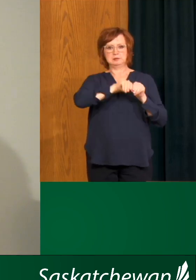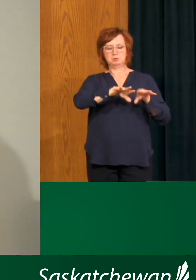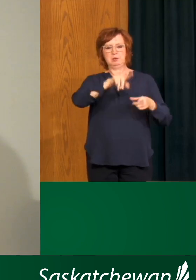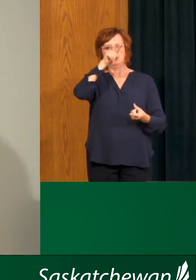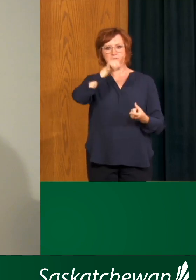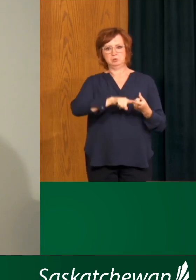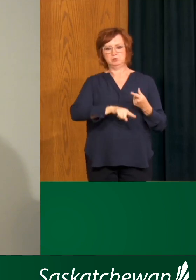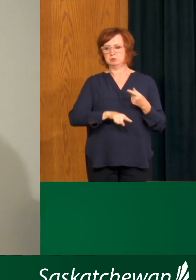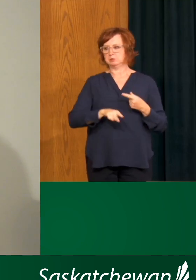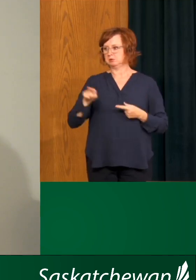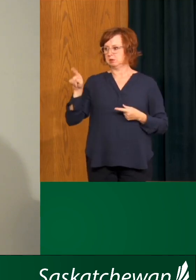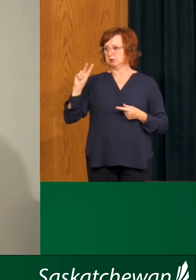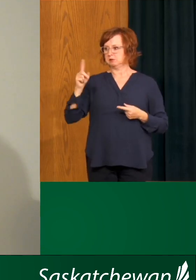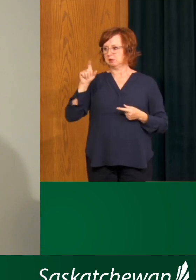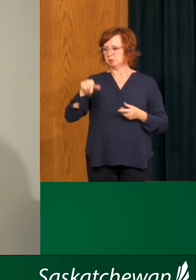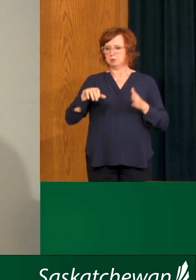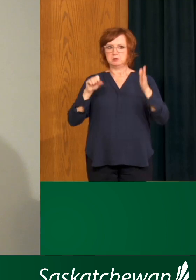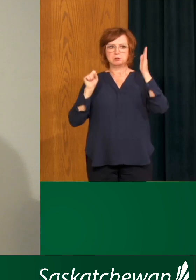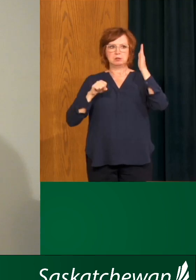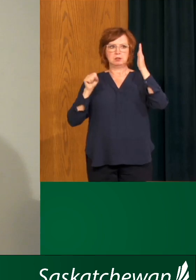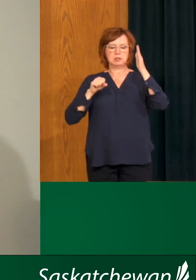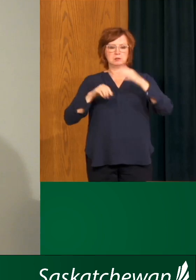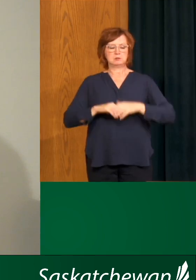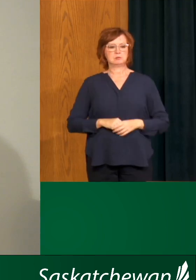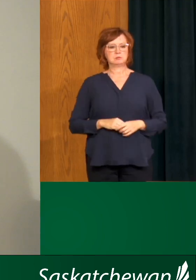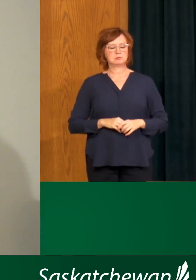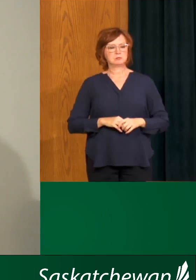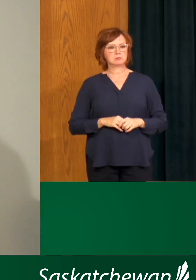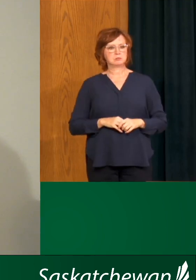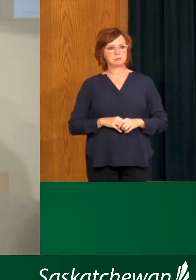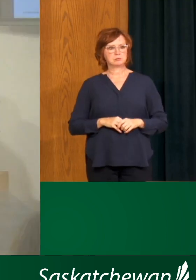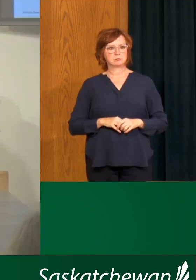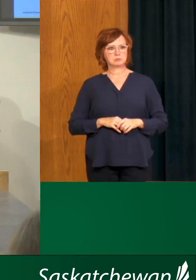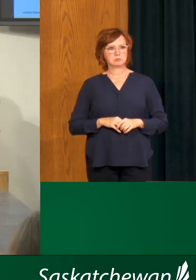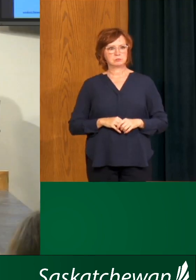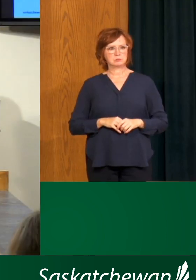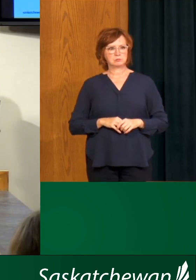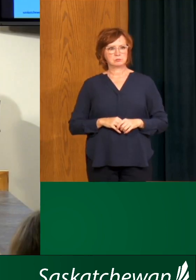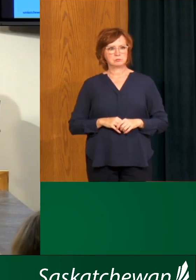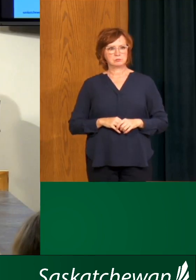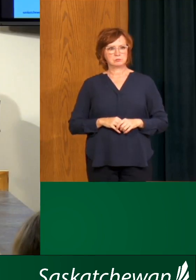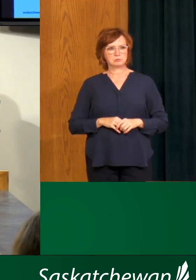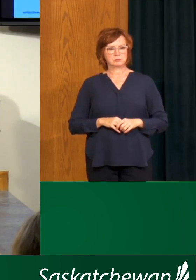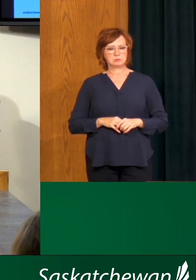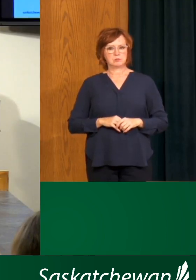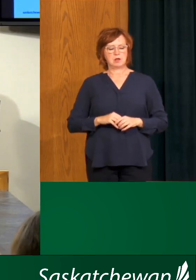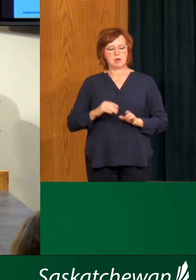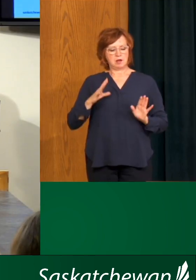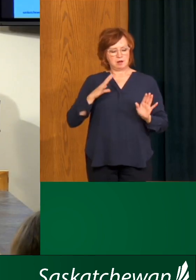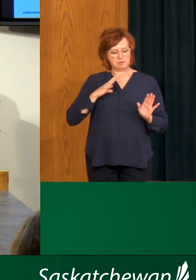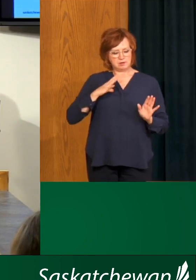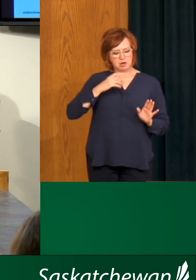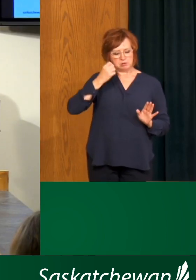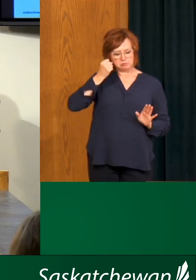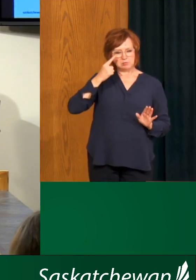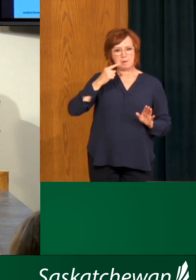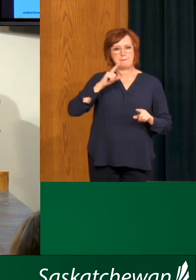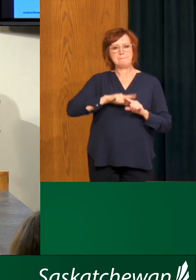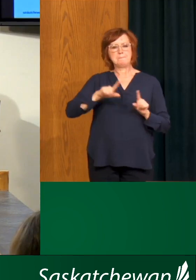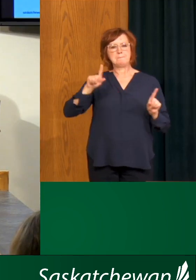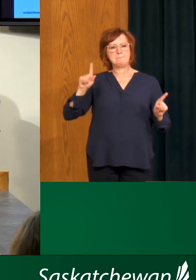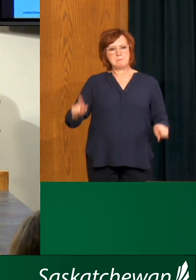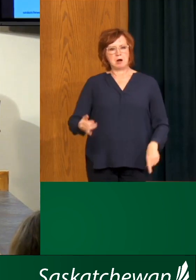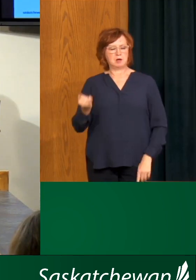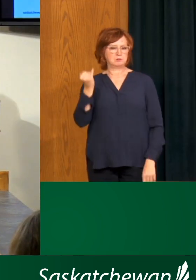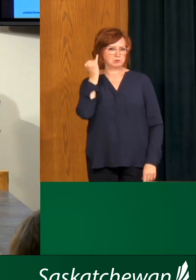Follow up, Lisa? Yeah, but I guess in a situation where maybe a kid goes to school, they don't